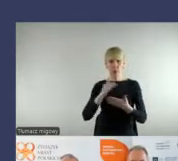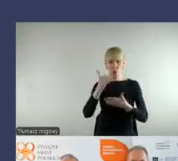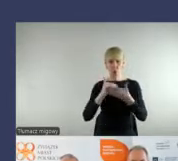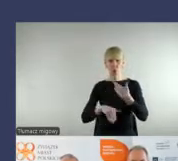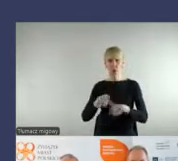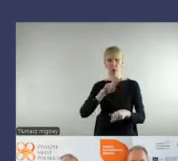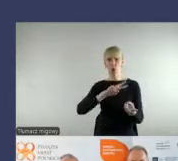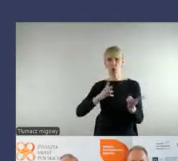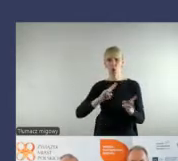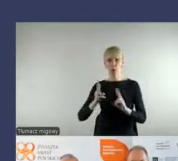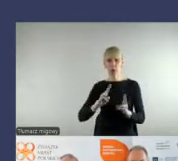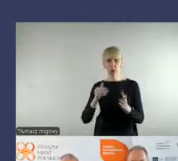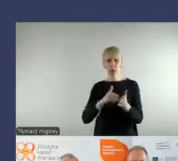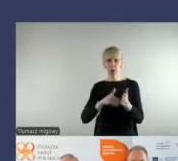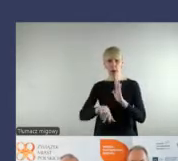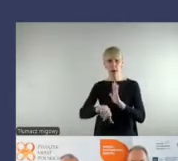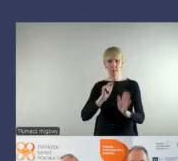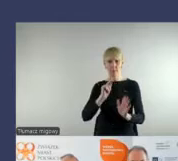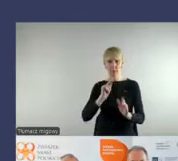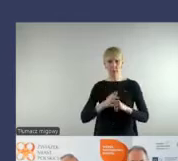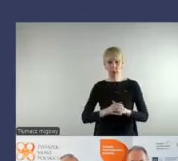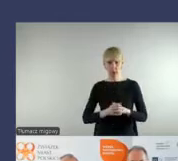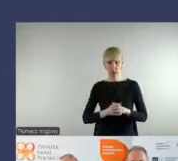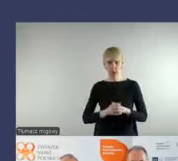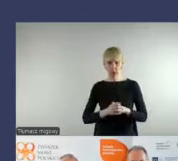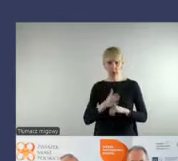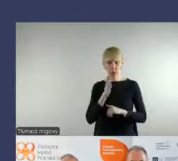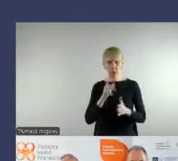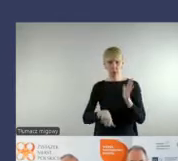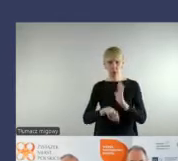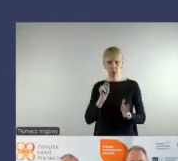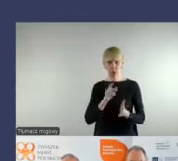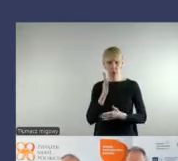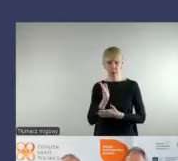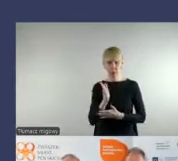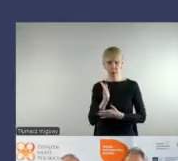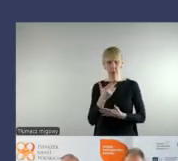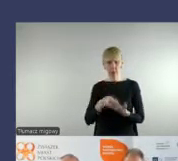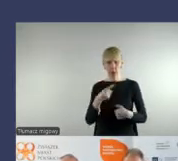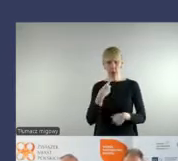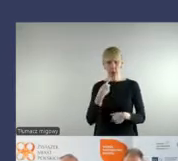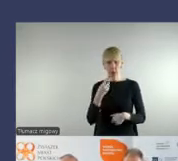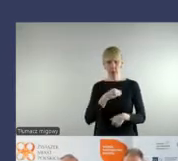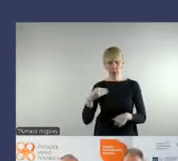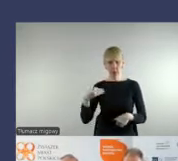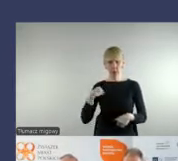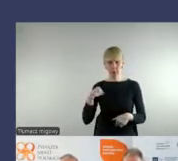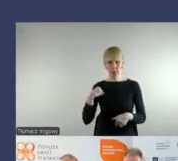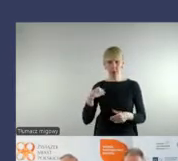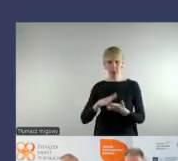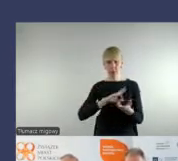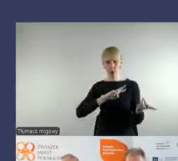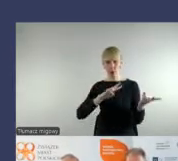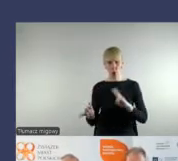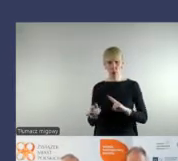available on the bottom menu where you can choose the right language channel. The